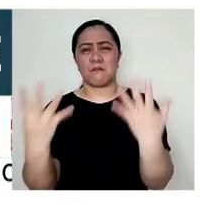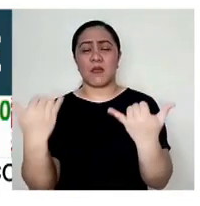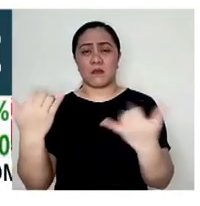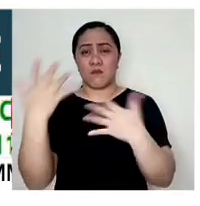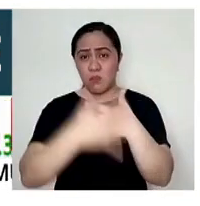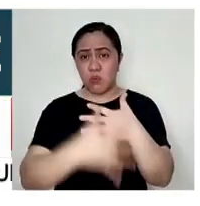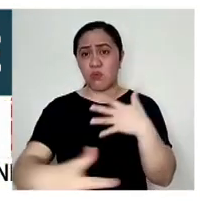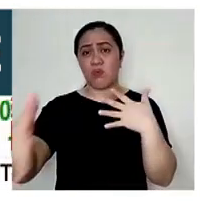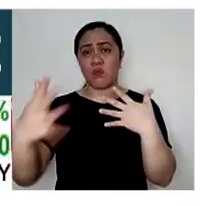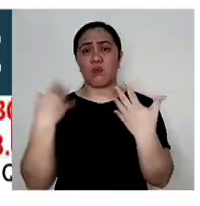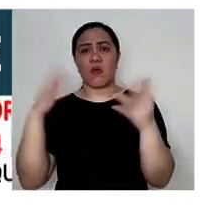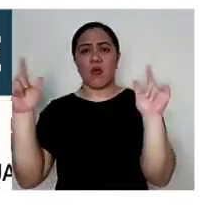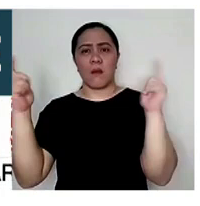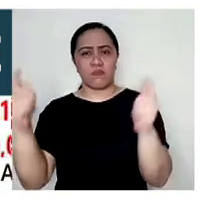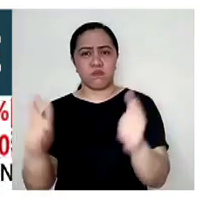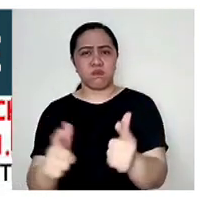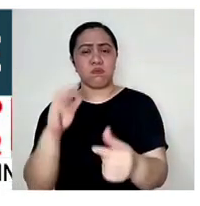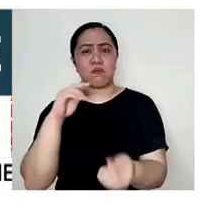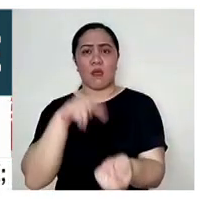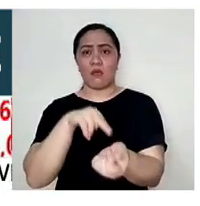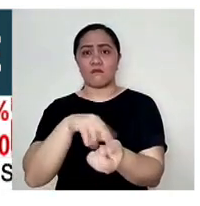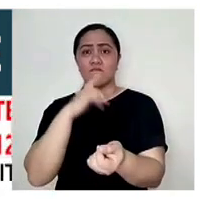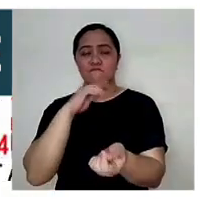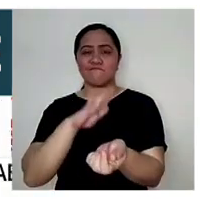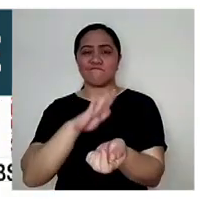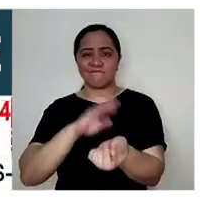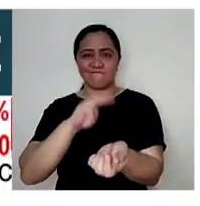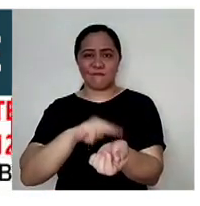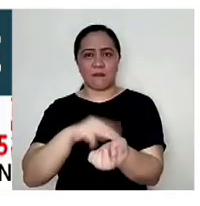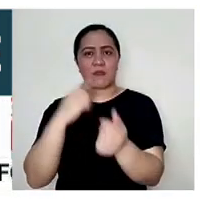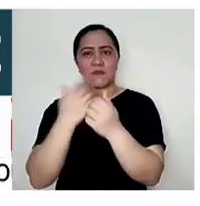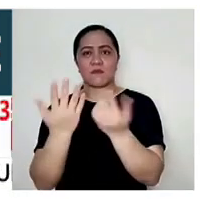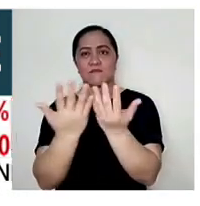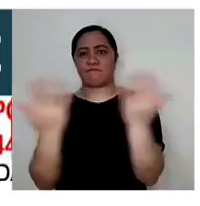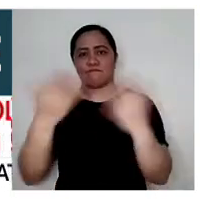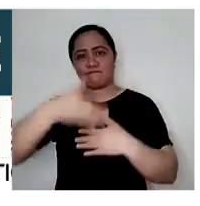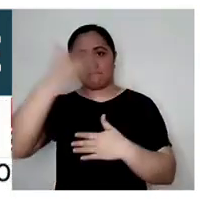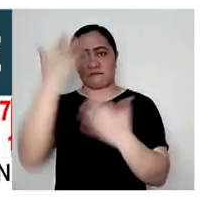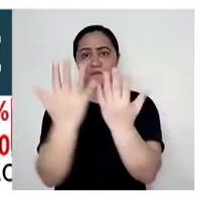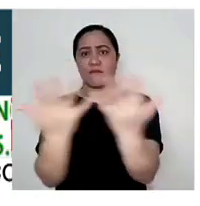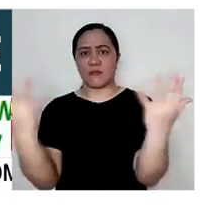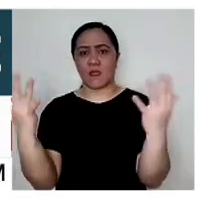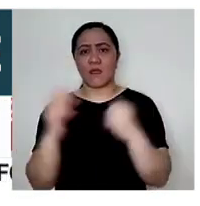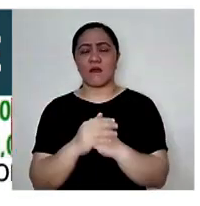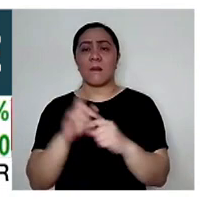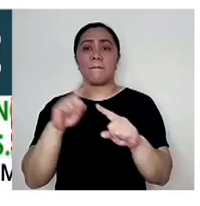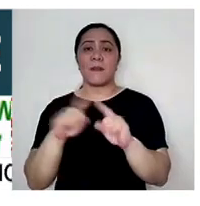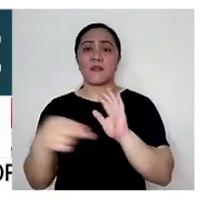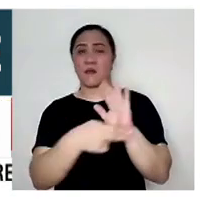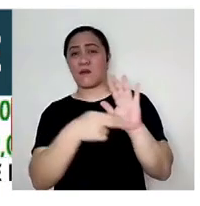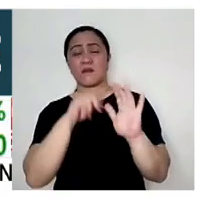reduction of health frontliners, not only because they're being stigmatized sometimes, but because of the